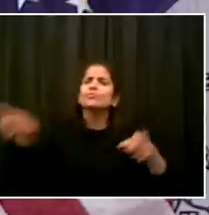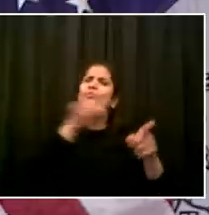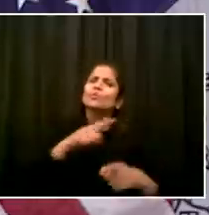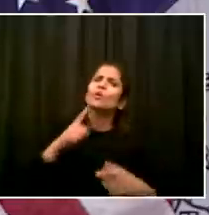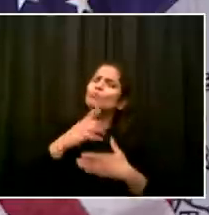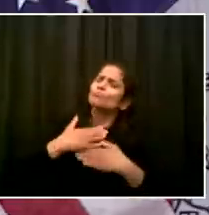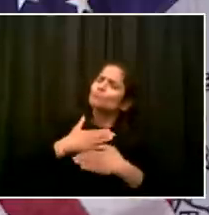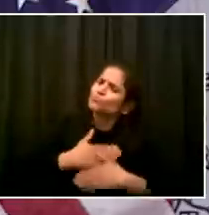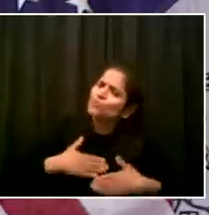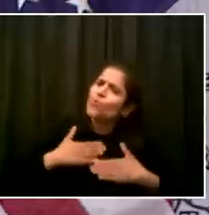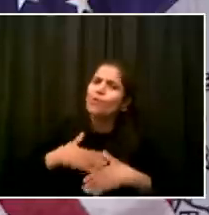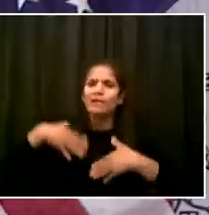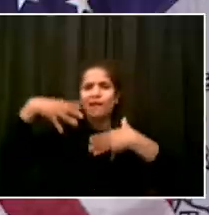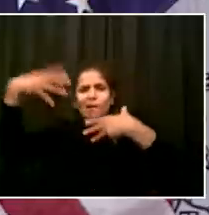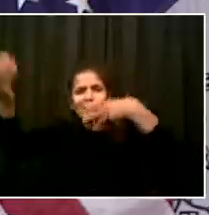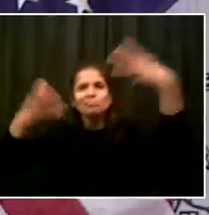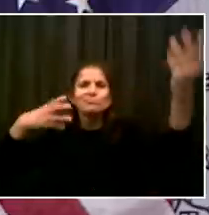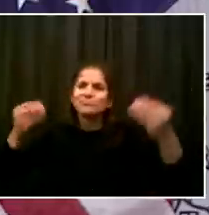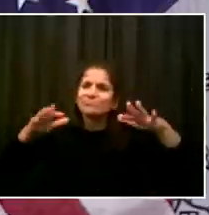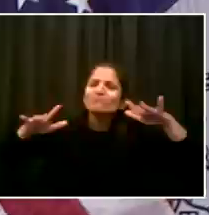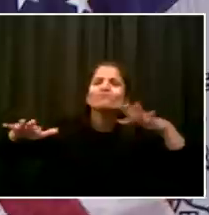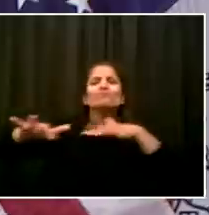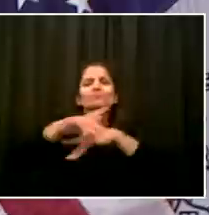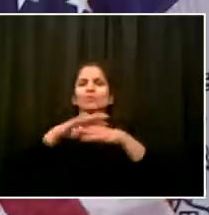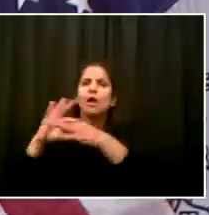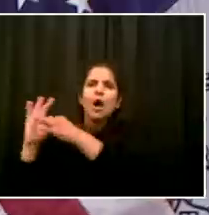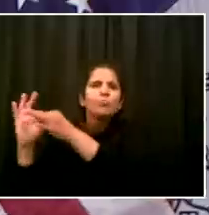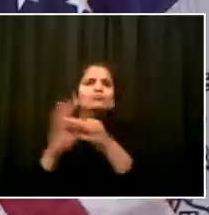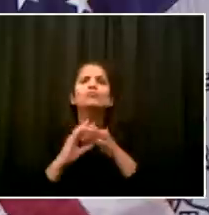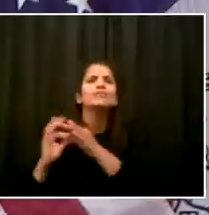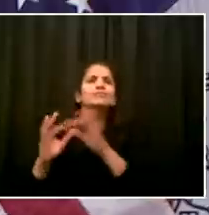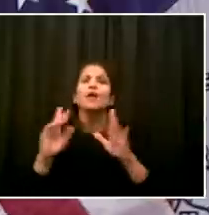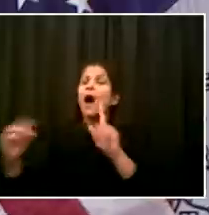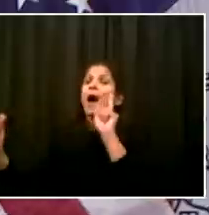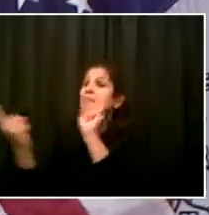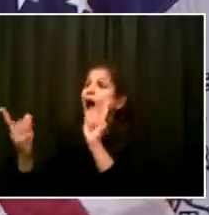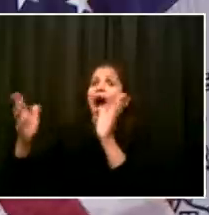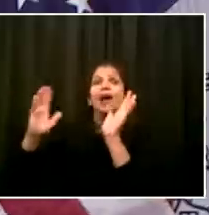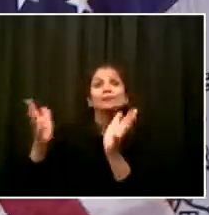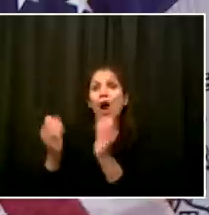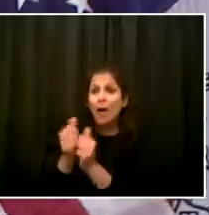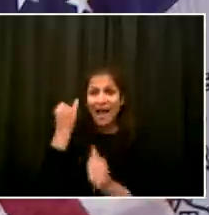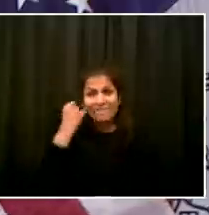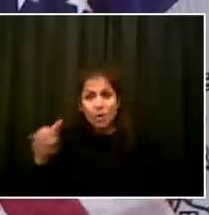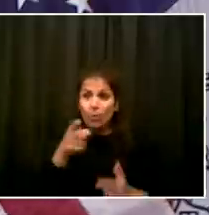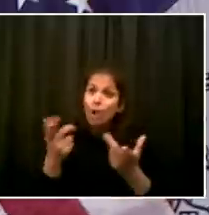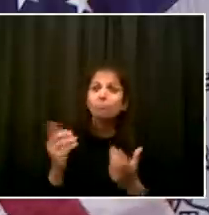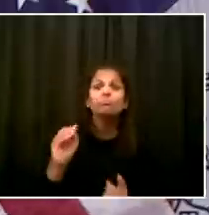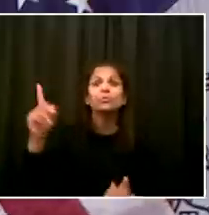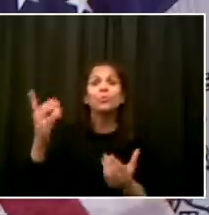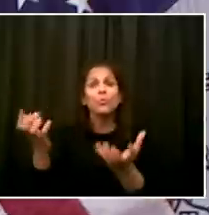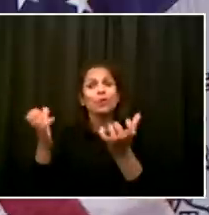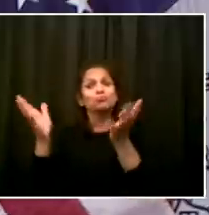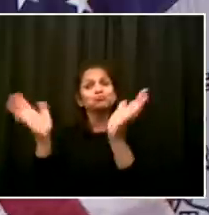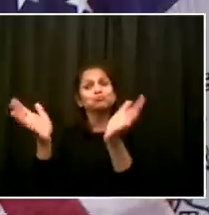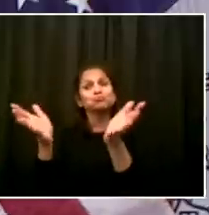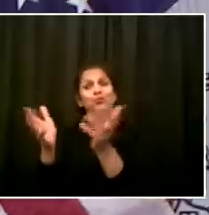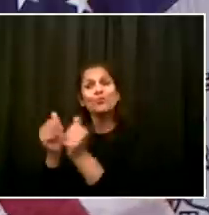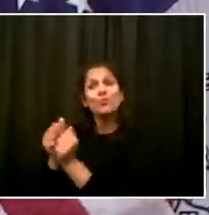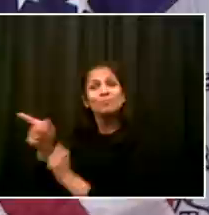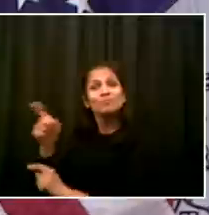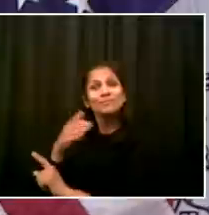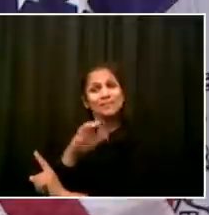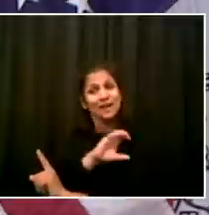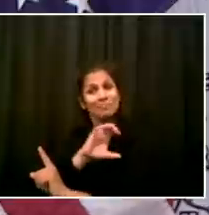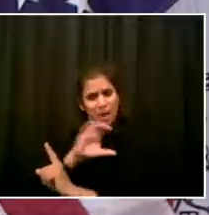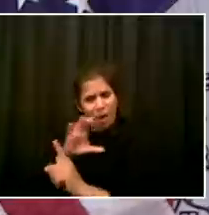to the cops, engage in that dialogue. And I think that's really what it's all about. And I do have to just say one last thing. I love the